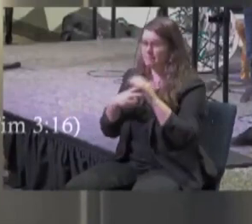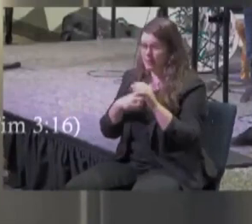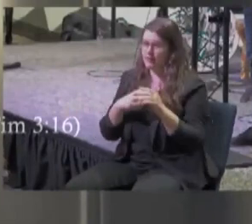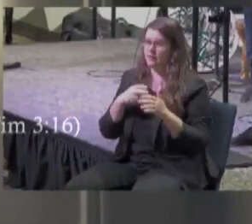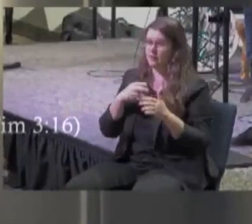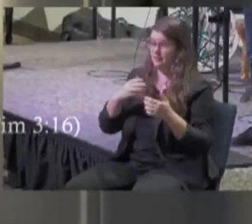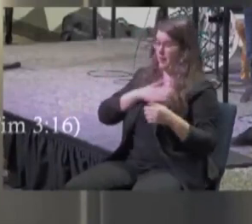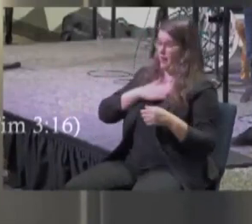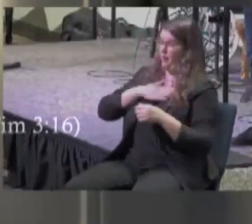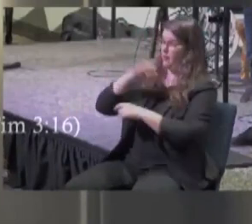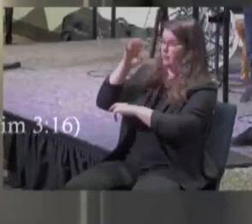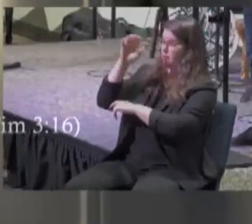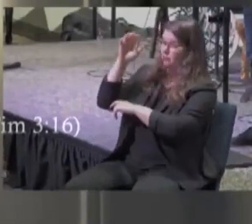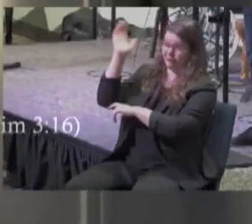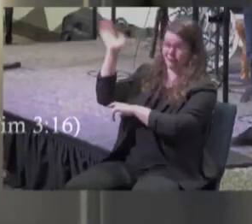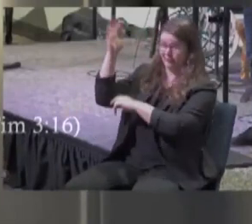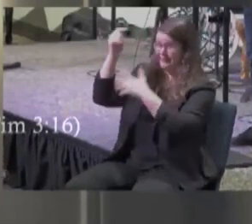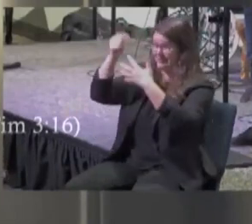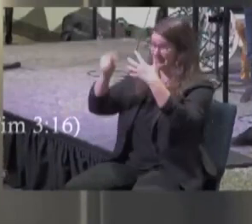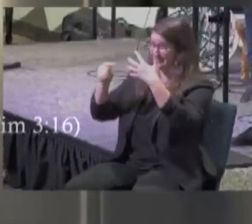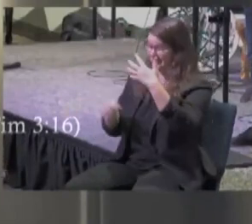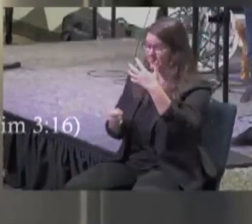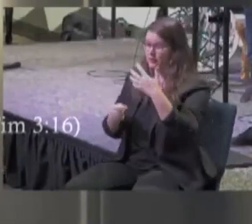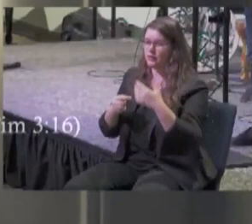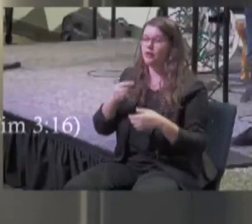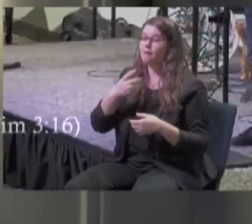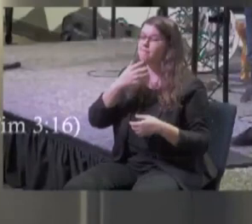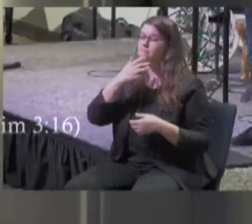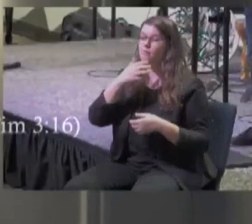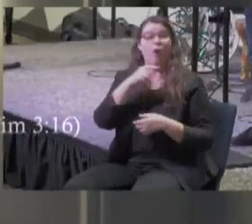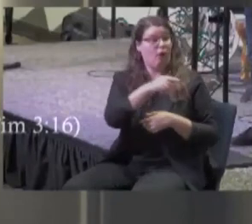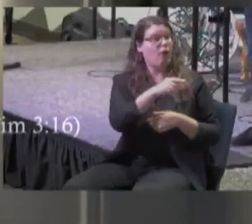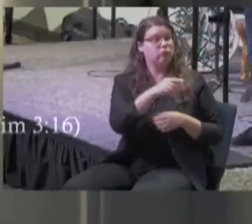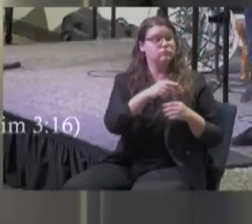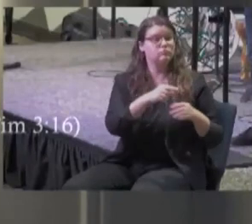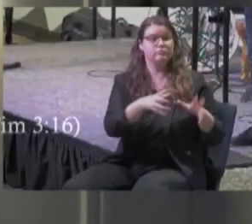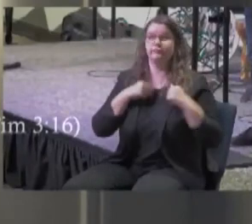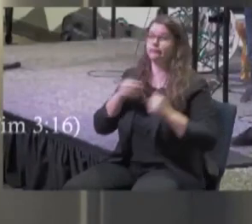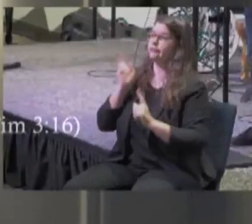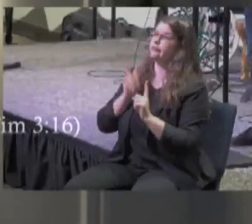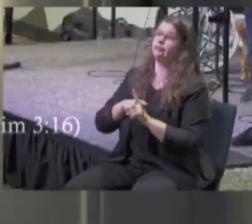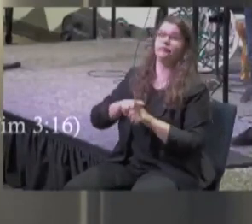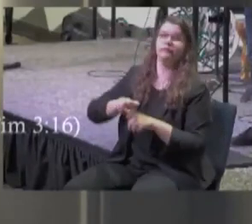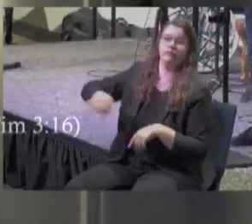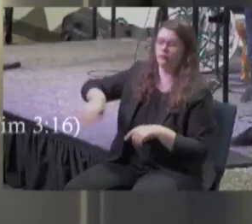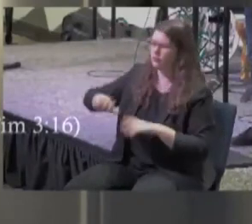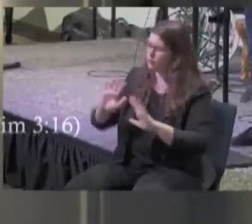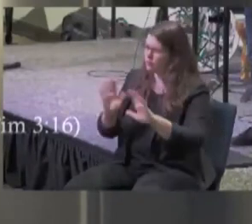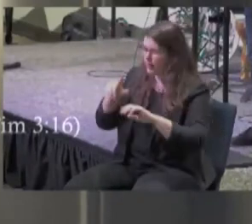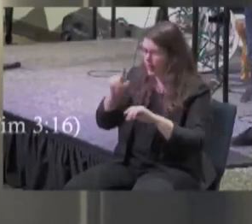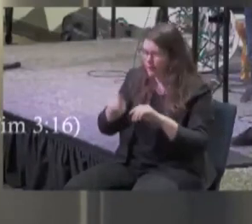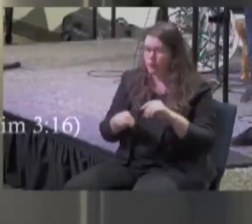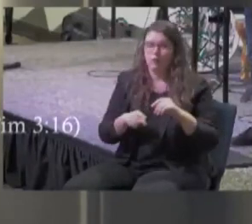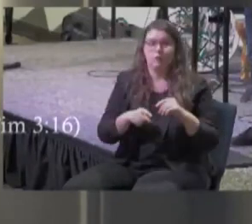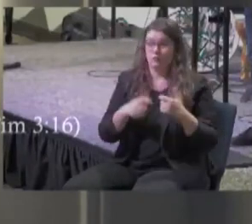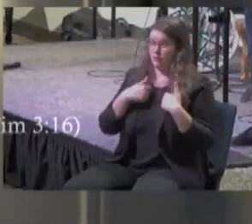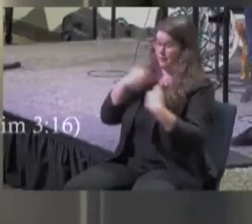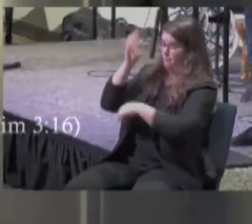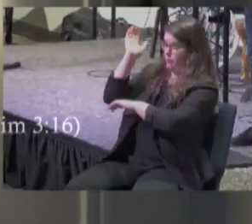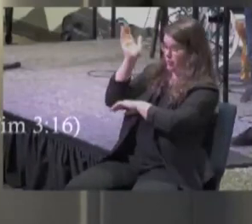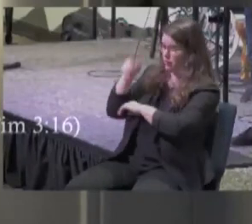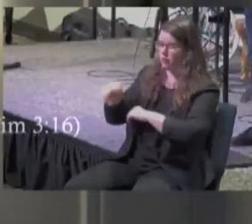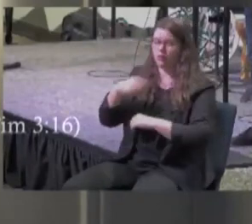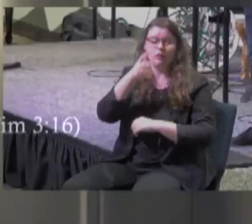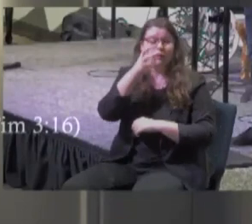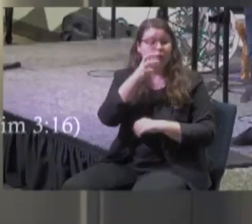expressed here, they're best offered in humility to our partner communities and translators. Translators should be able to